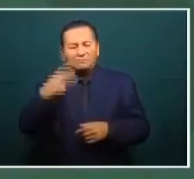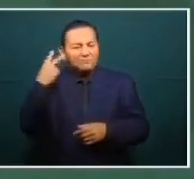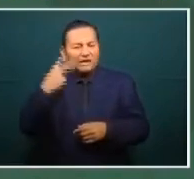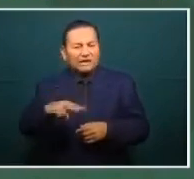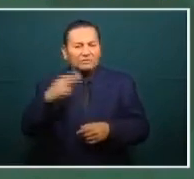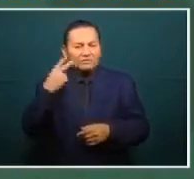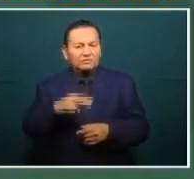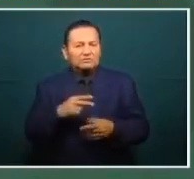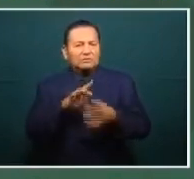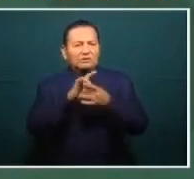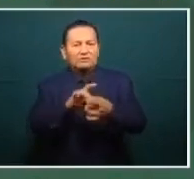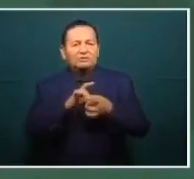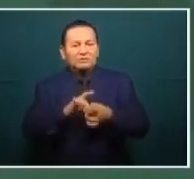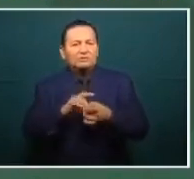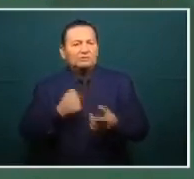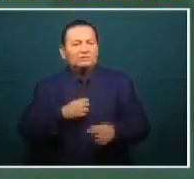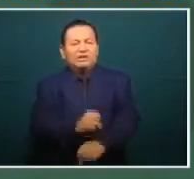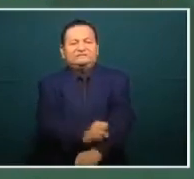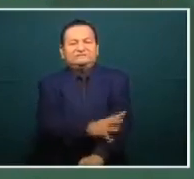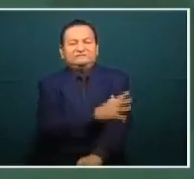I'm your countryman,